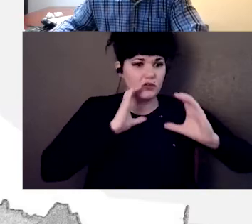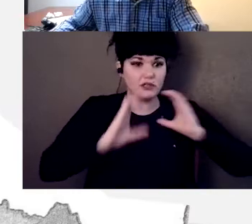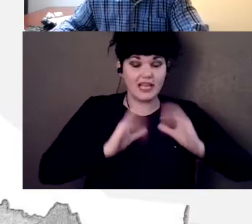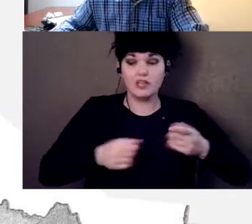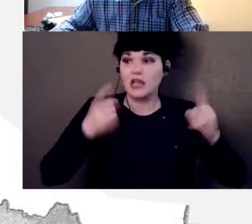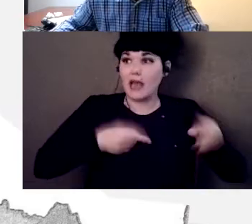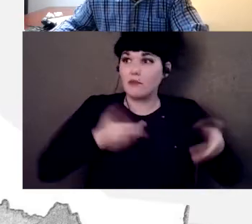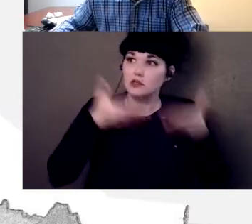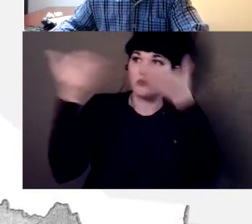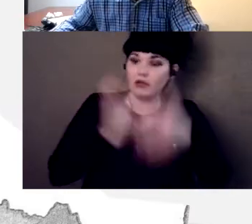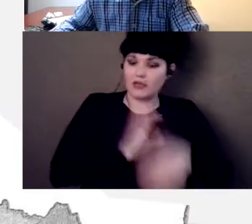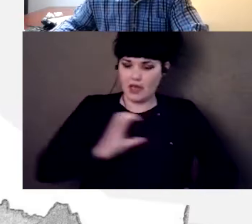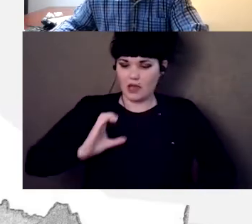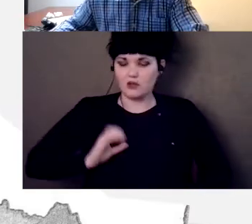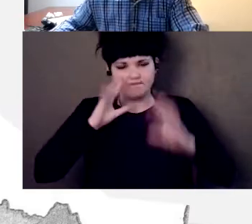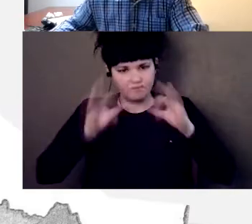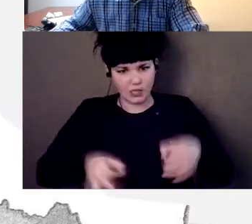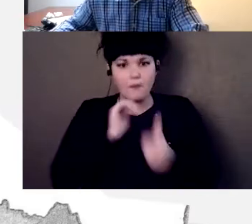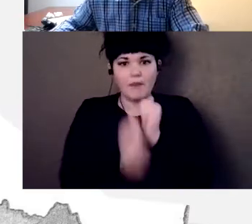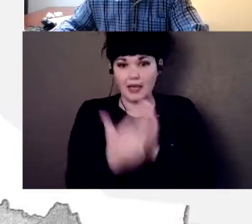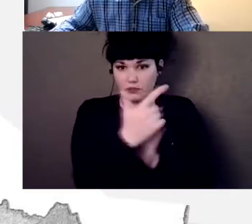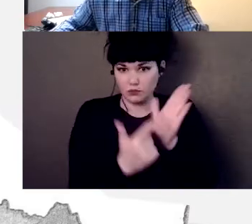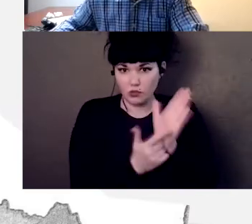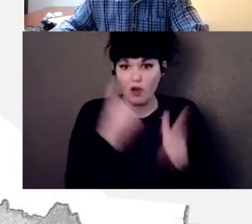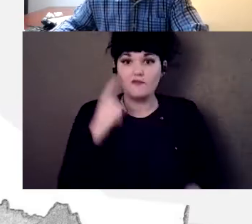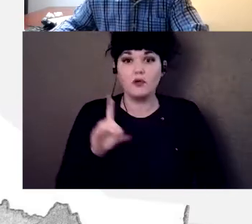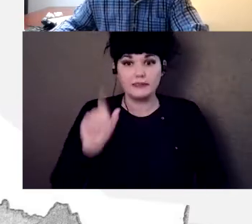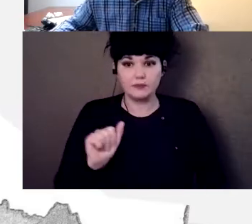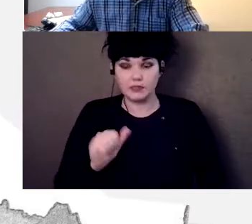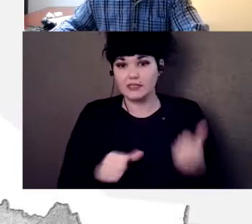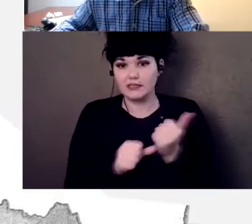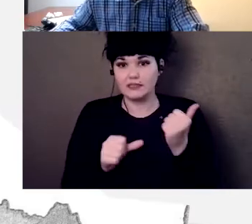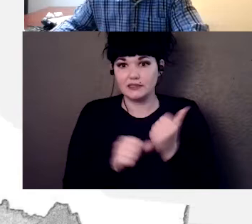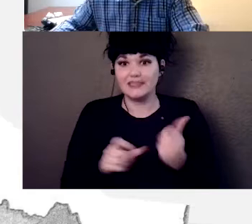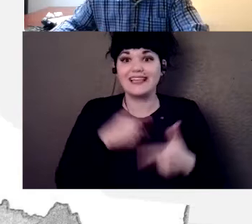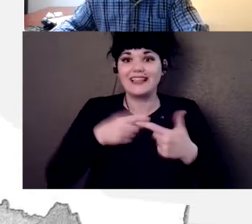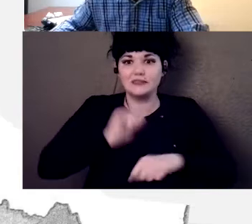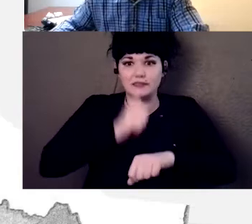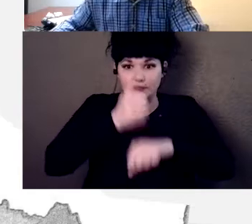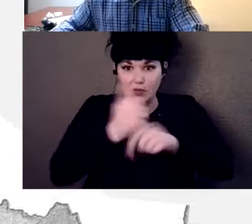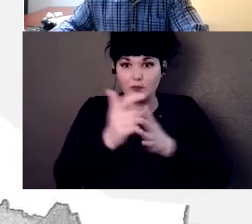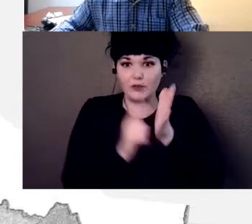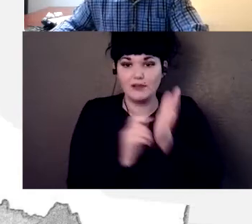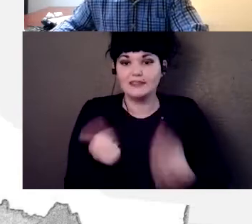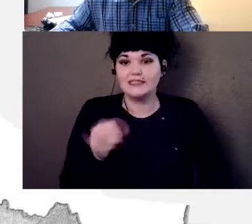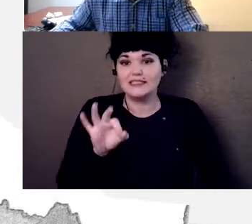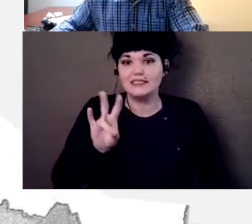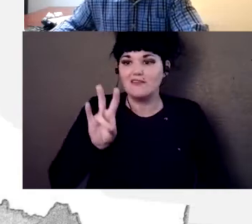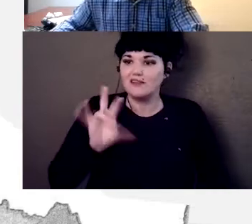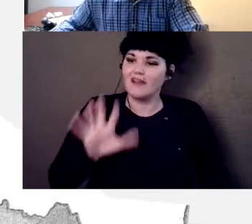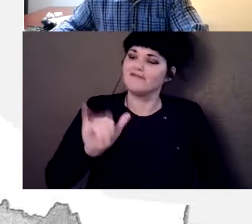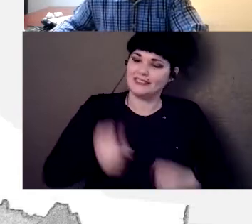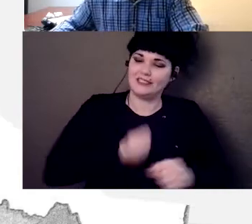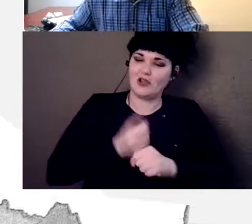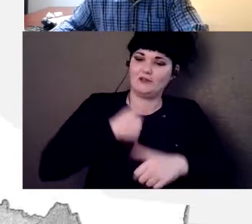Developmental Disabilities Assistance and Bill of Rights Act in 1975, ironically, the same year I was born, which we refer to